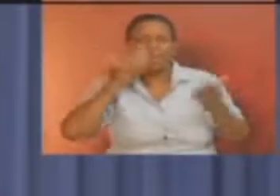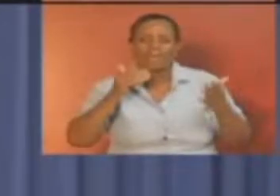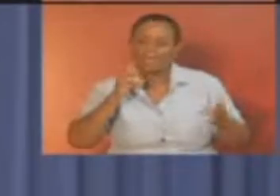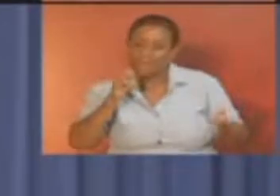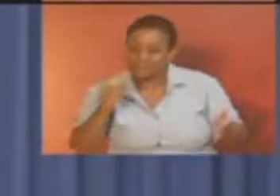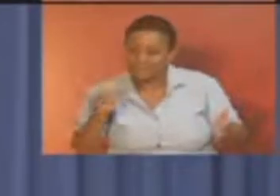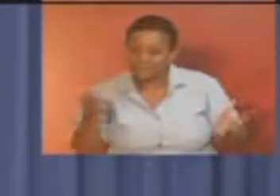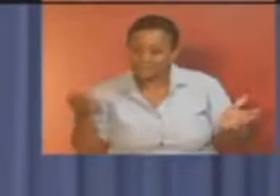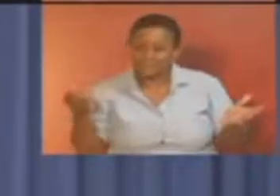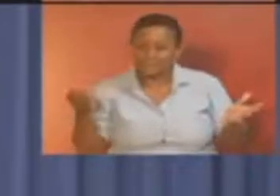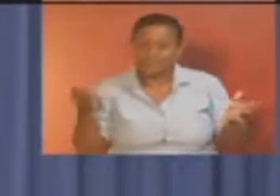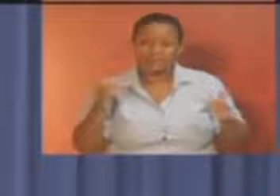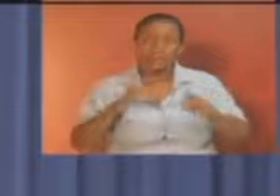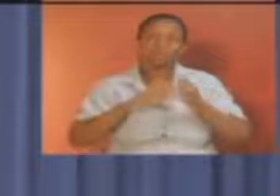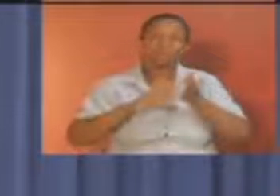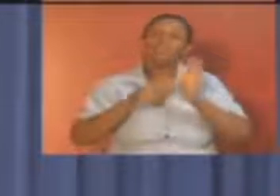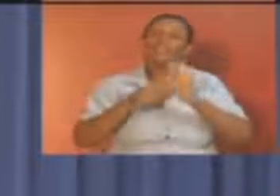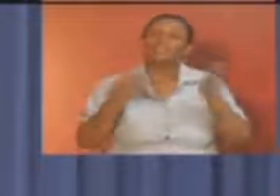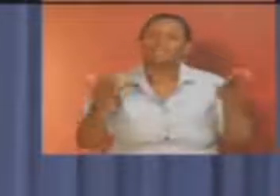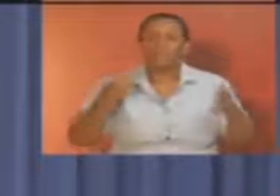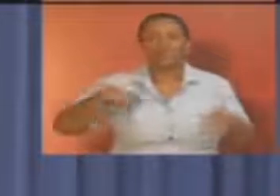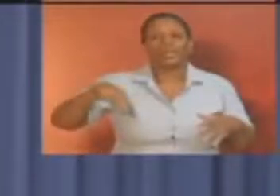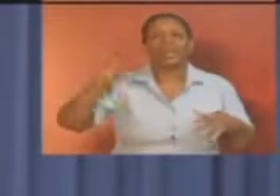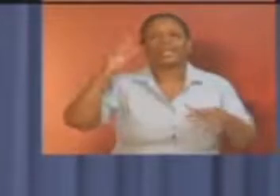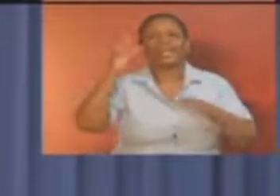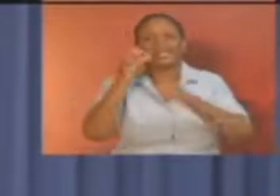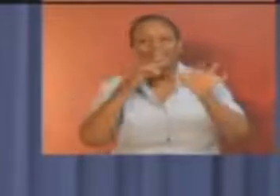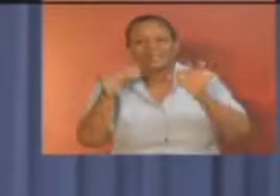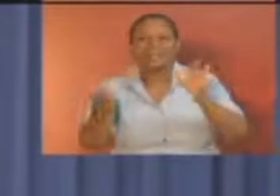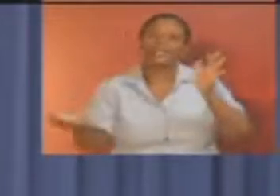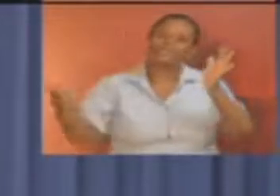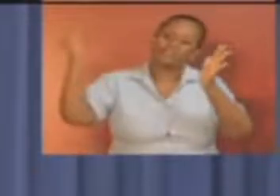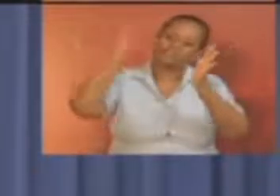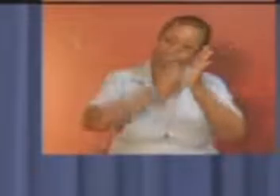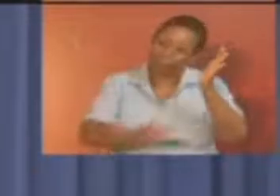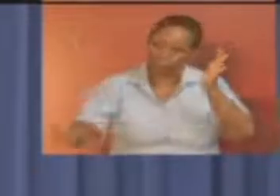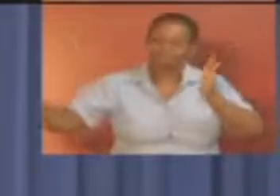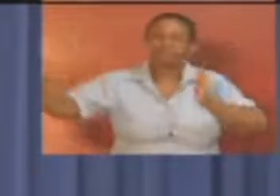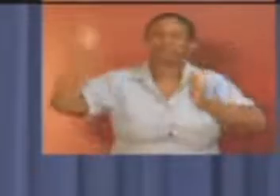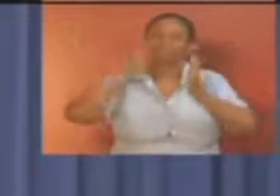who believe that, yes, vaccinate us and let's get going and ignore,